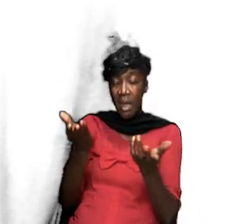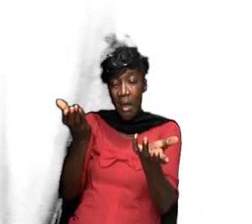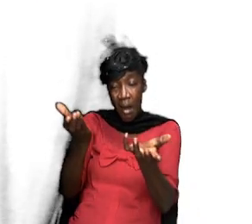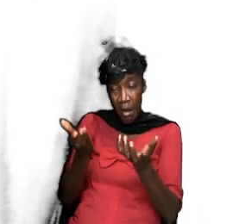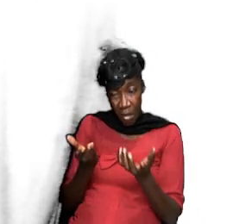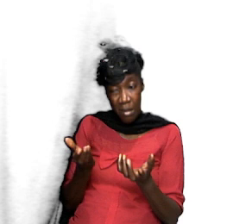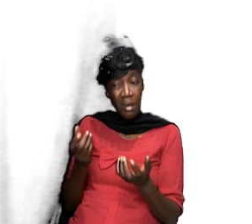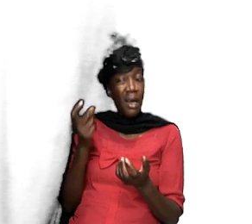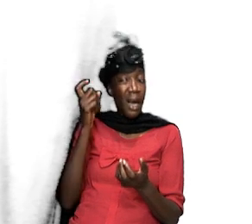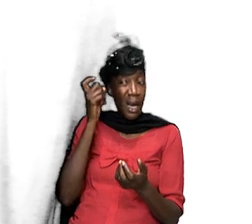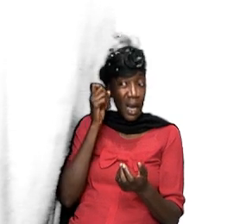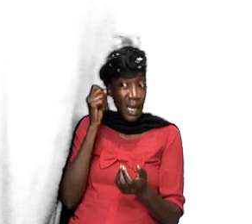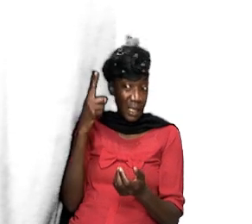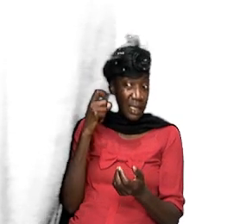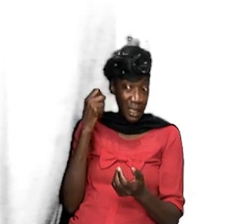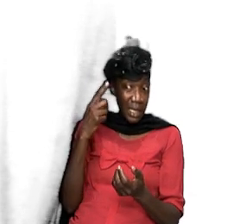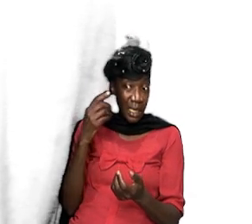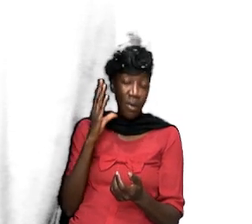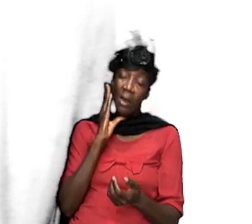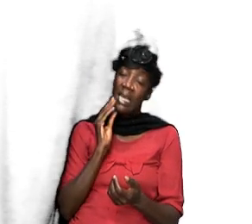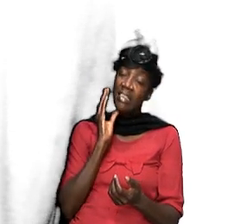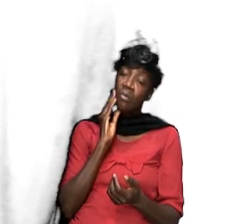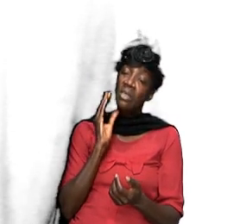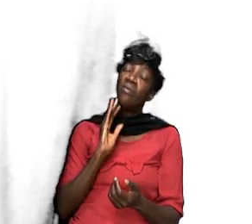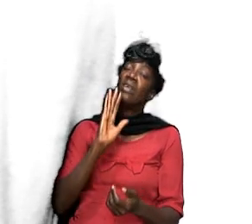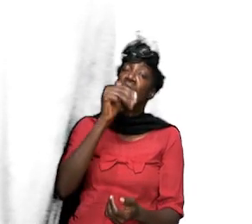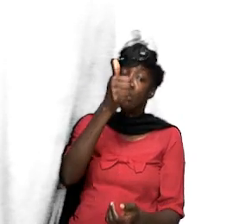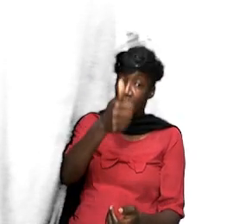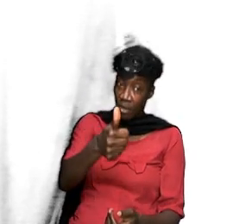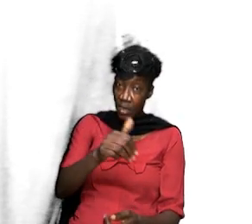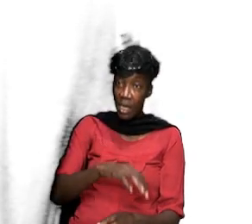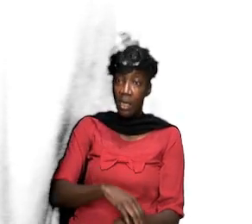to experience it for yourself.